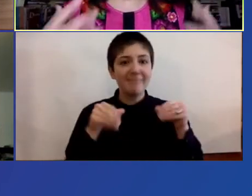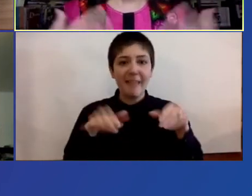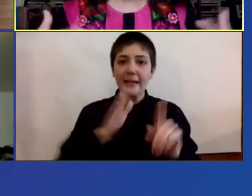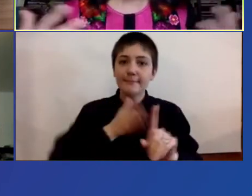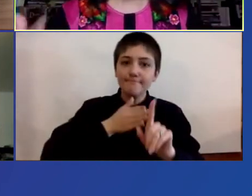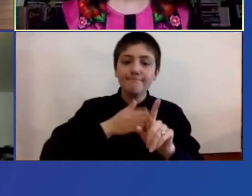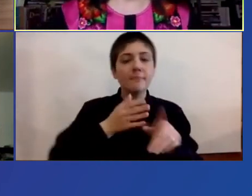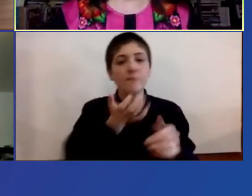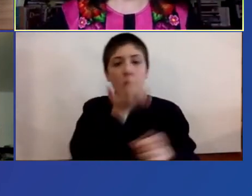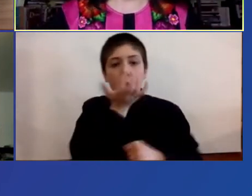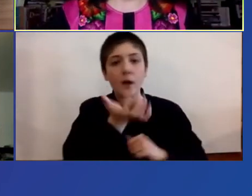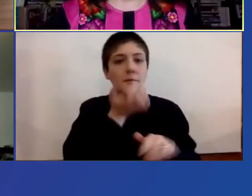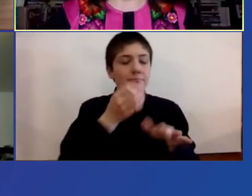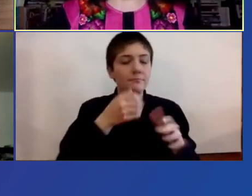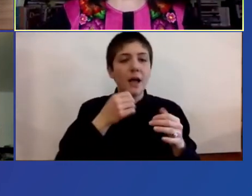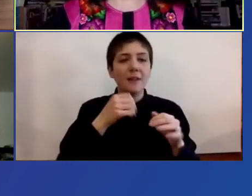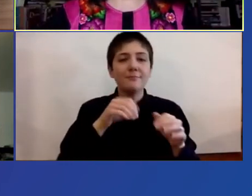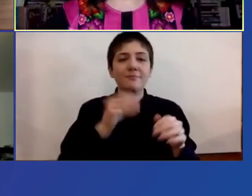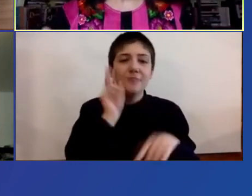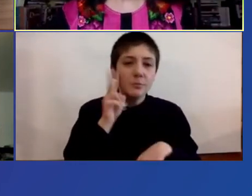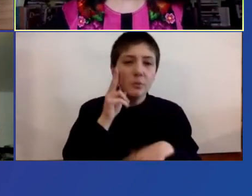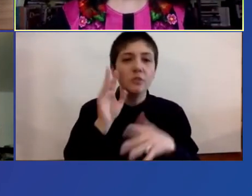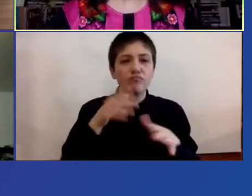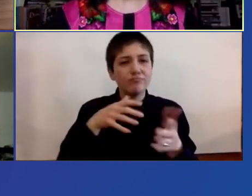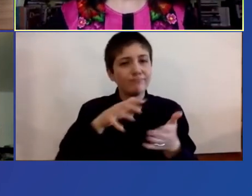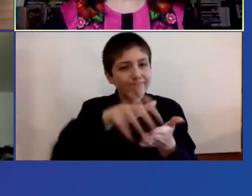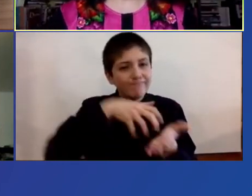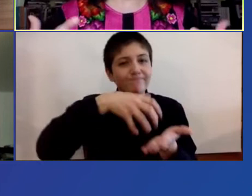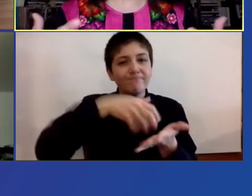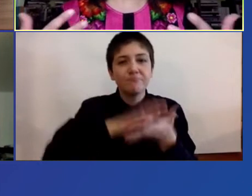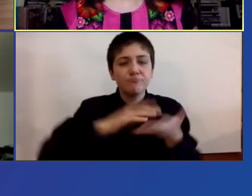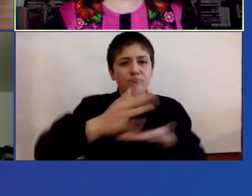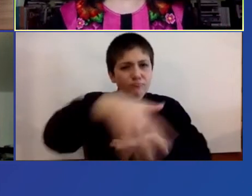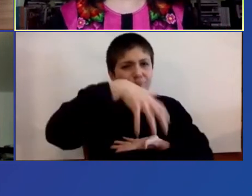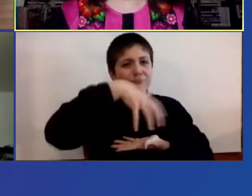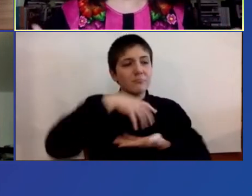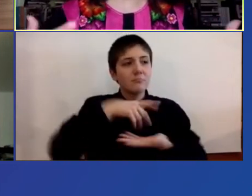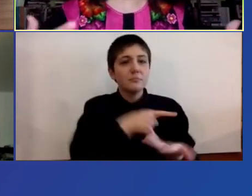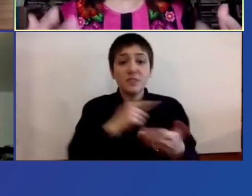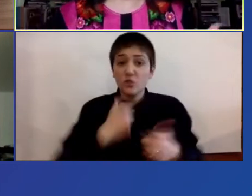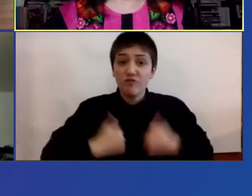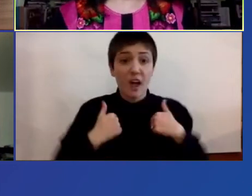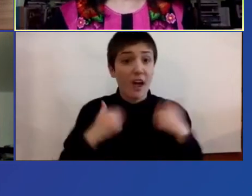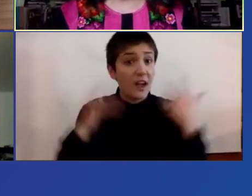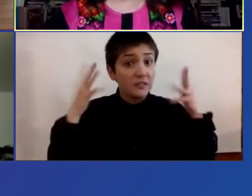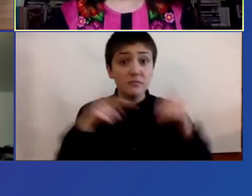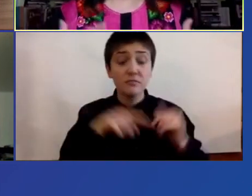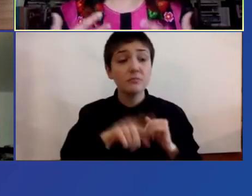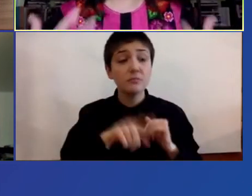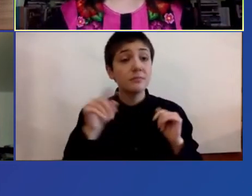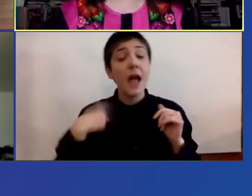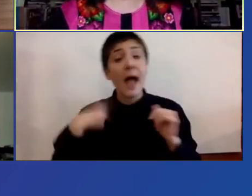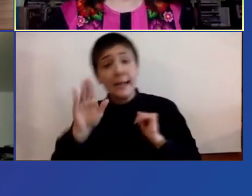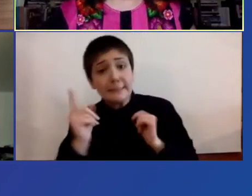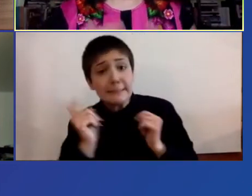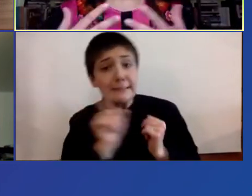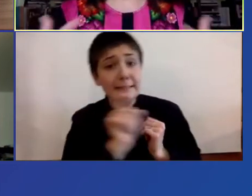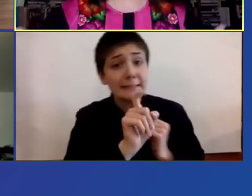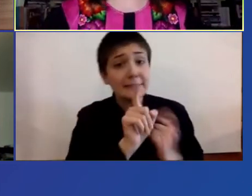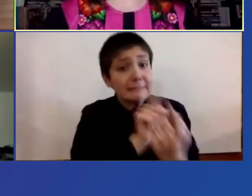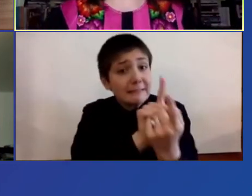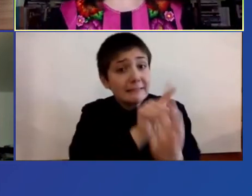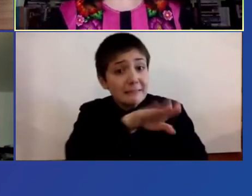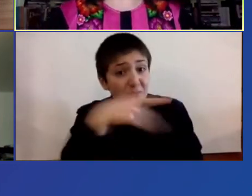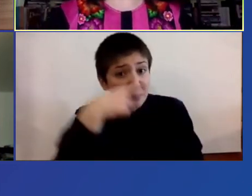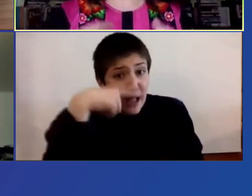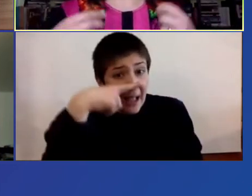basically survive day by day. And you approach them and they look at you and they say, sure, I share with you